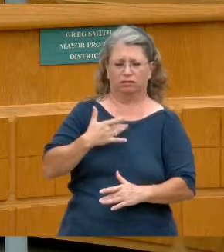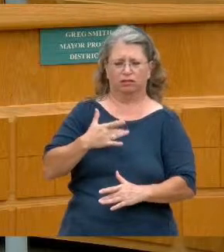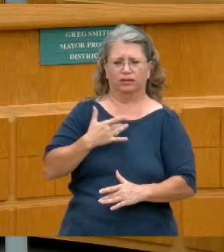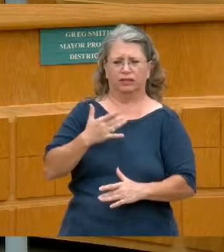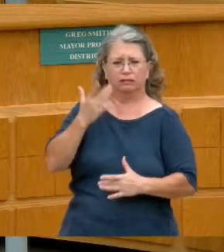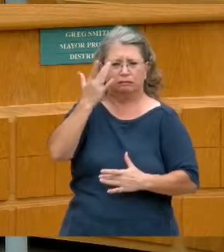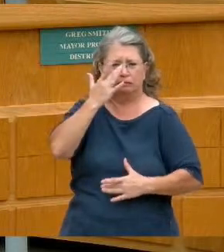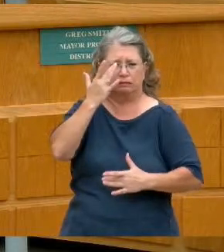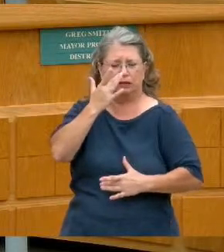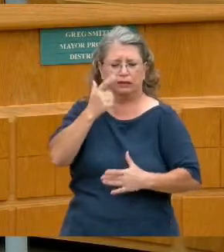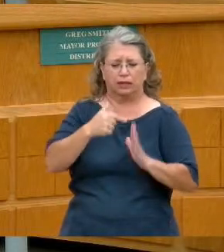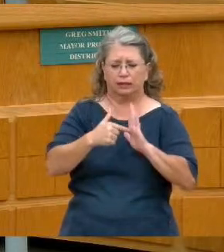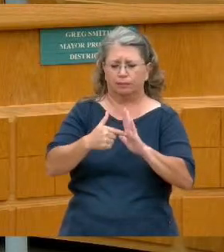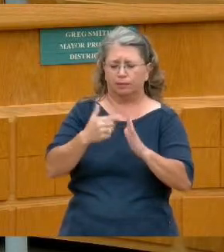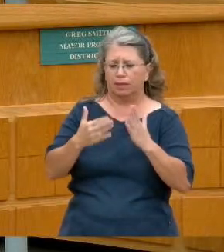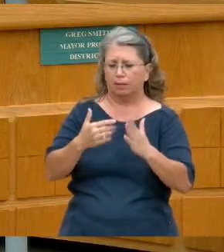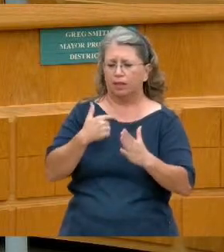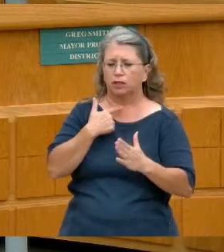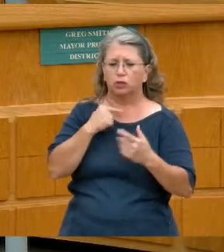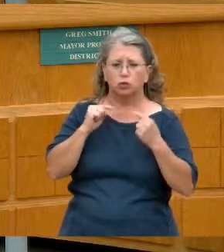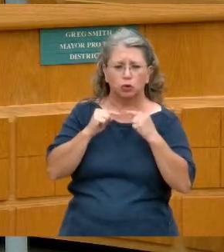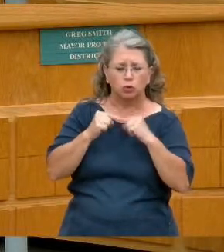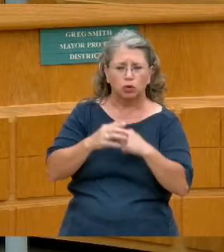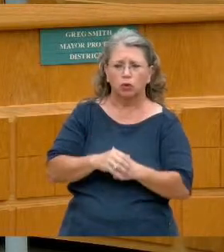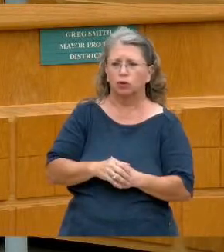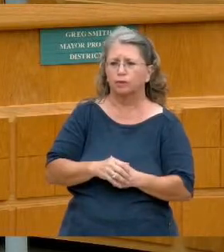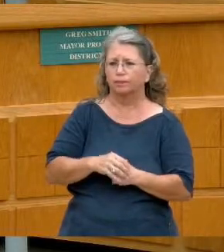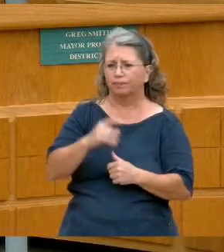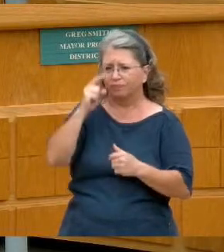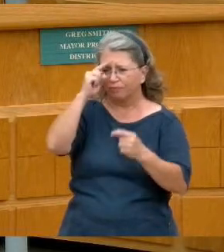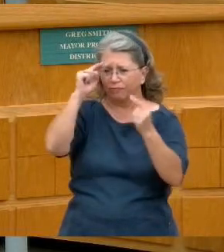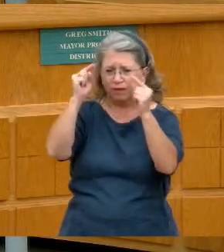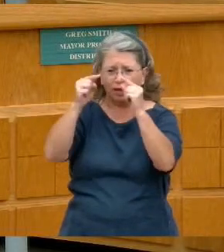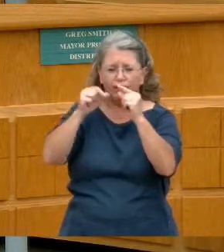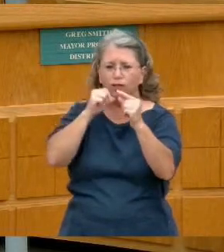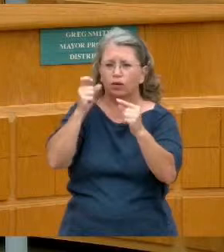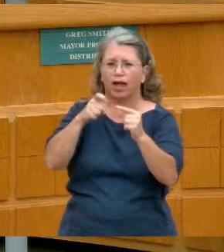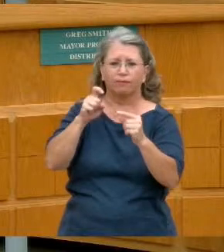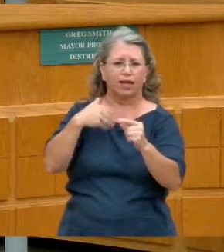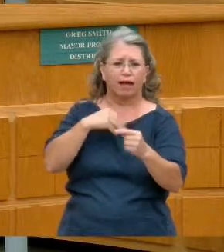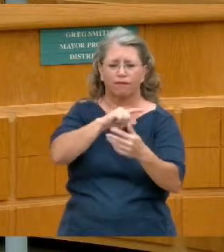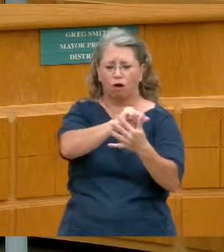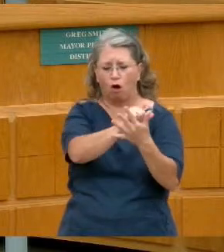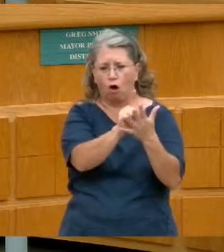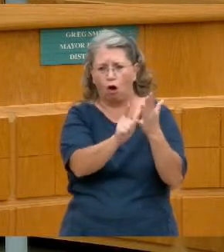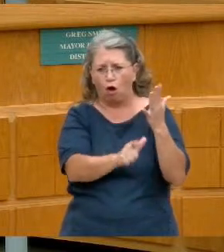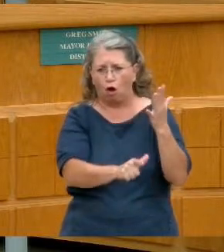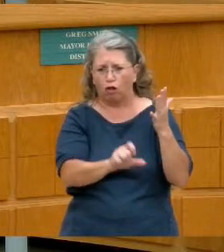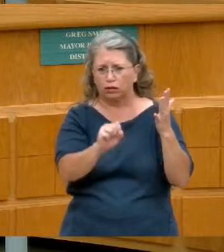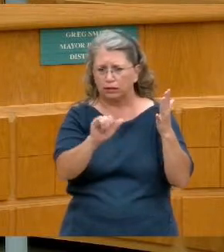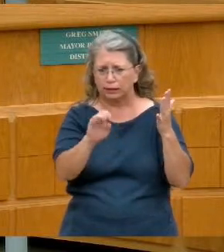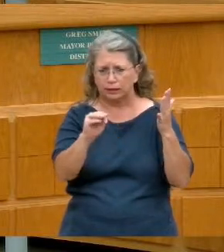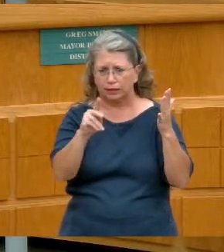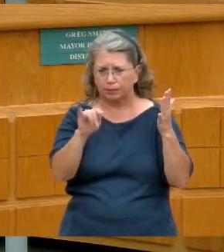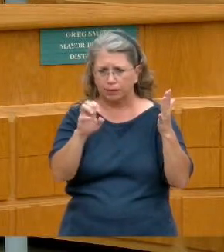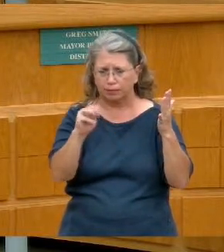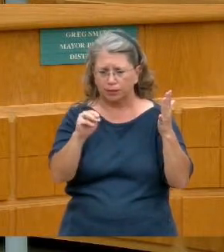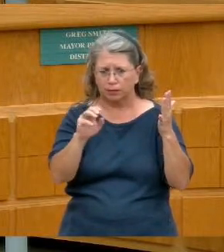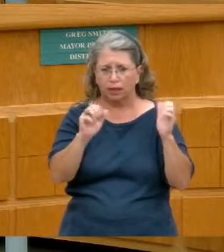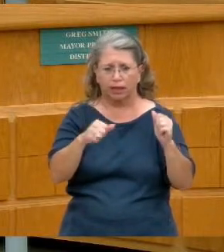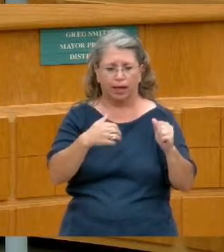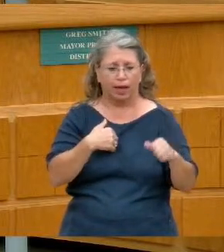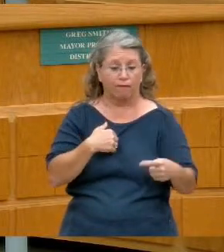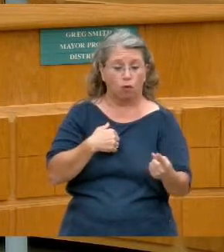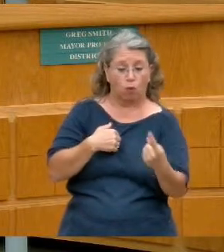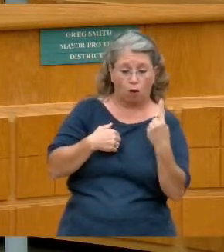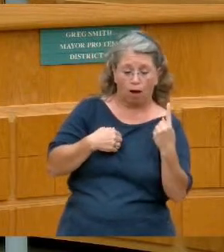be maybe you have a sore throat or a headache. You don't have to have everything together. Just one symptom is enough for you to self-isolate and call your